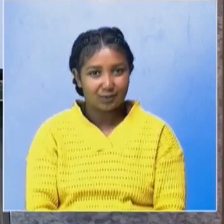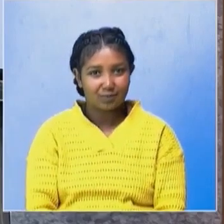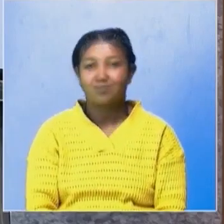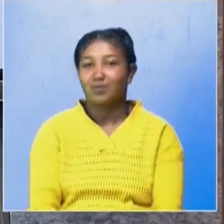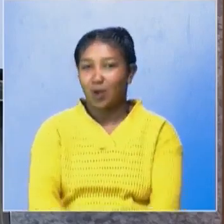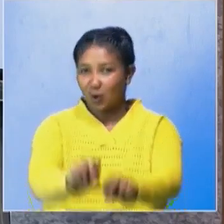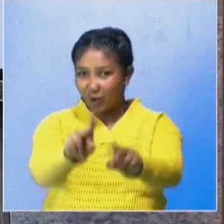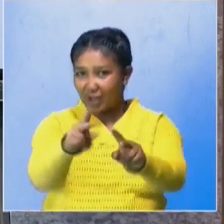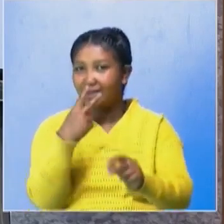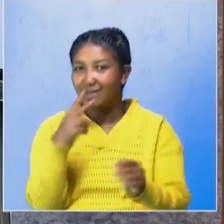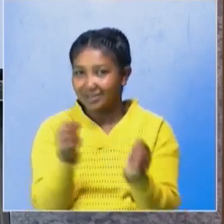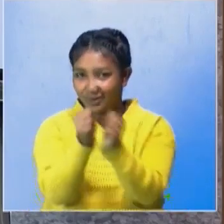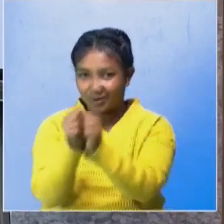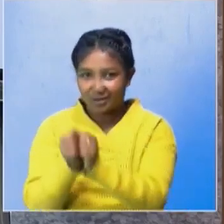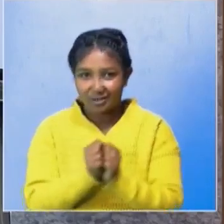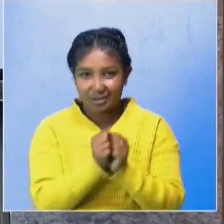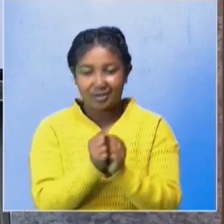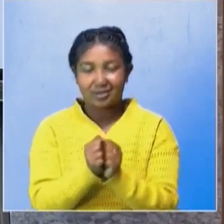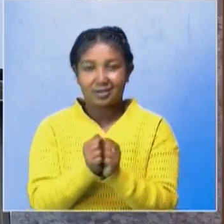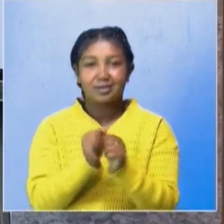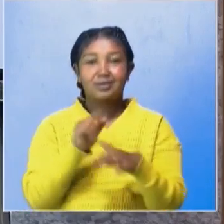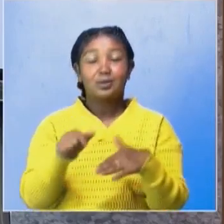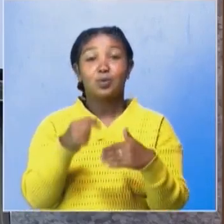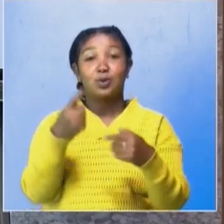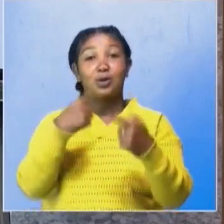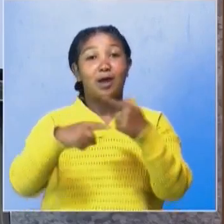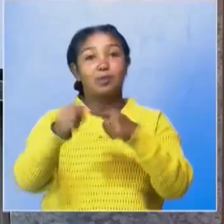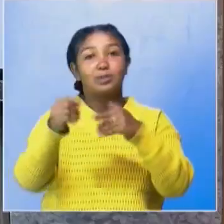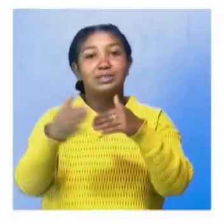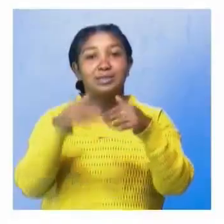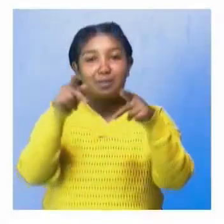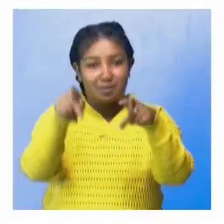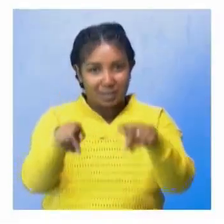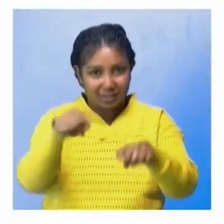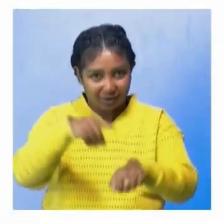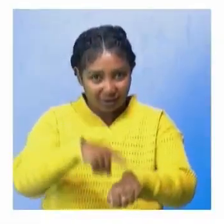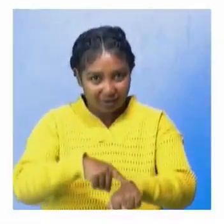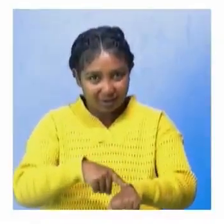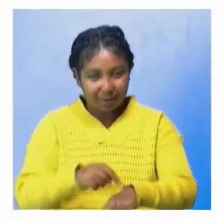Okay, let us see together. So, when we come to simple present tense